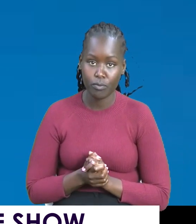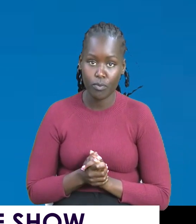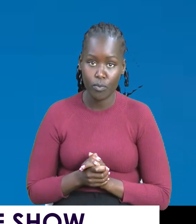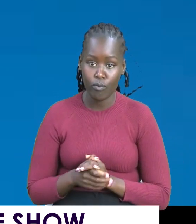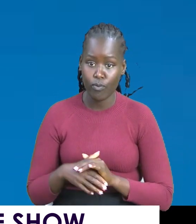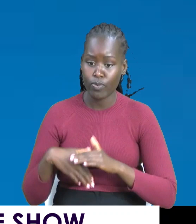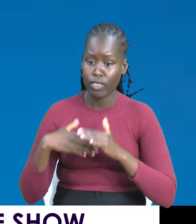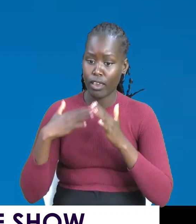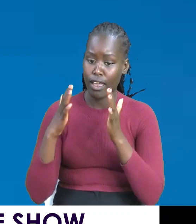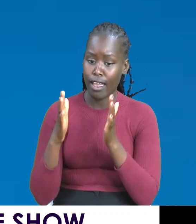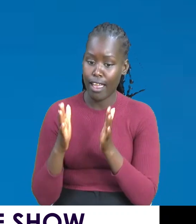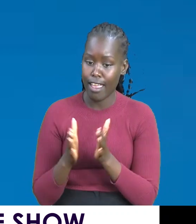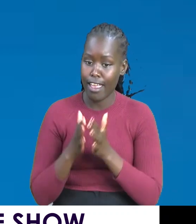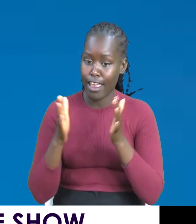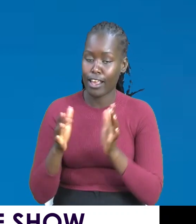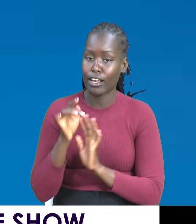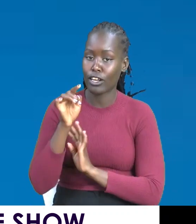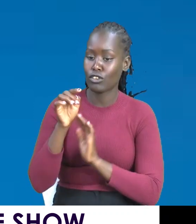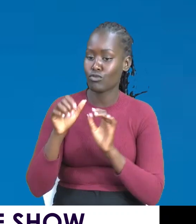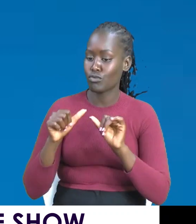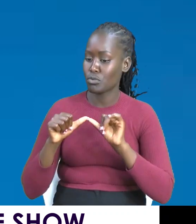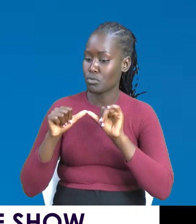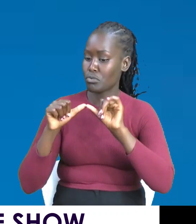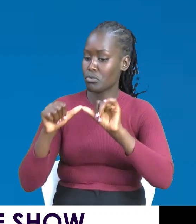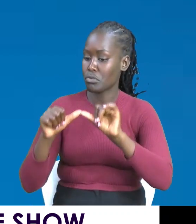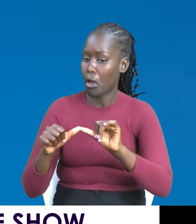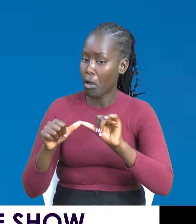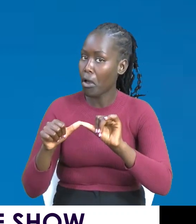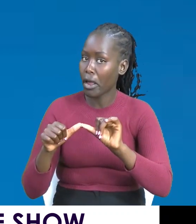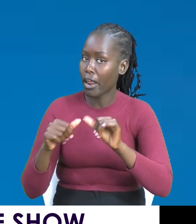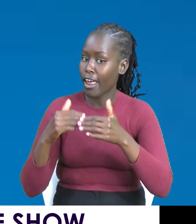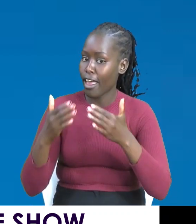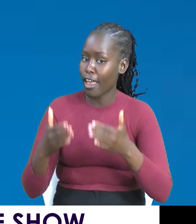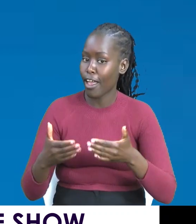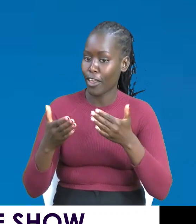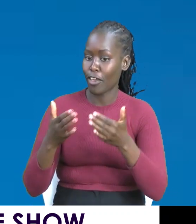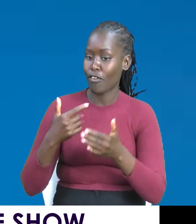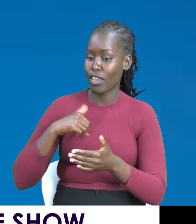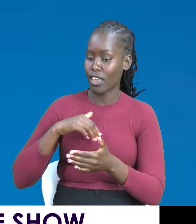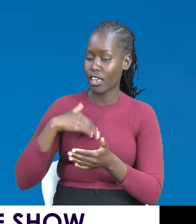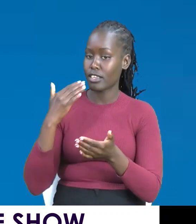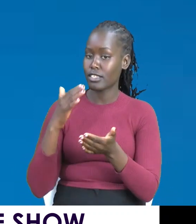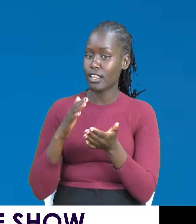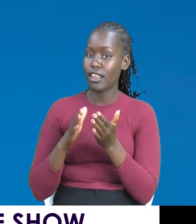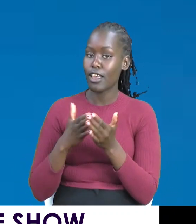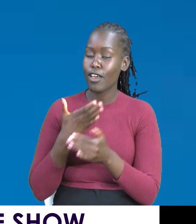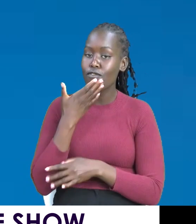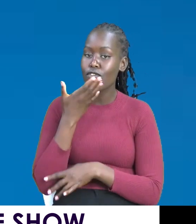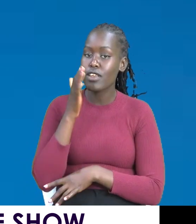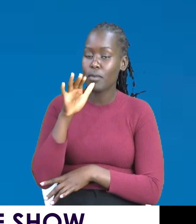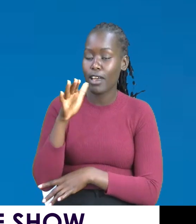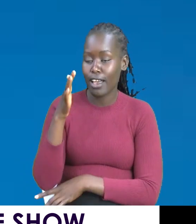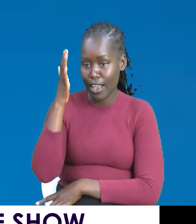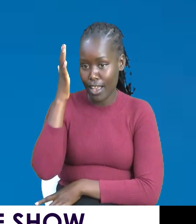I encourage you to continue giving us your feedback. I know of